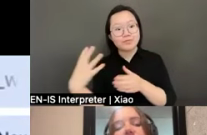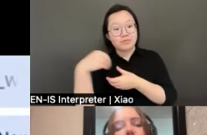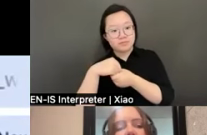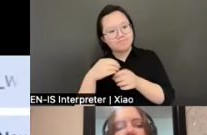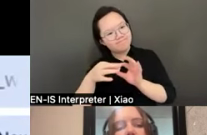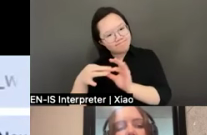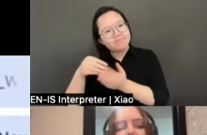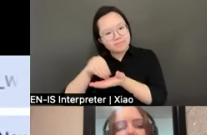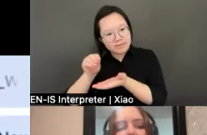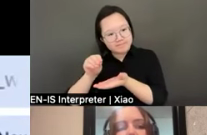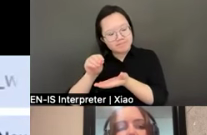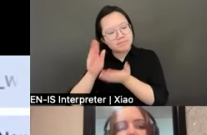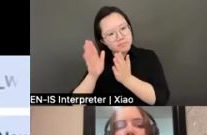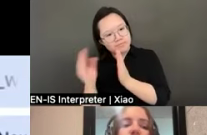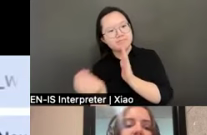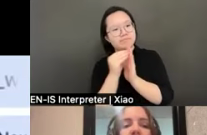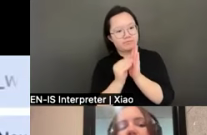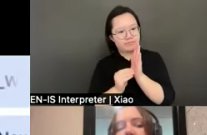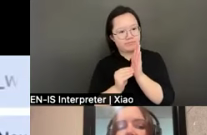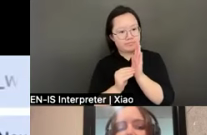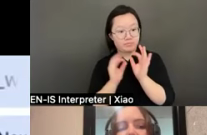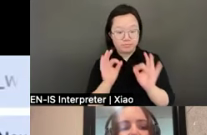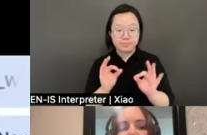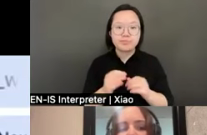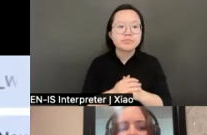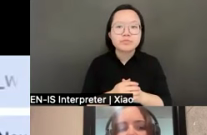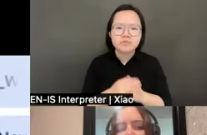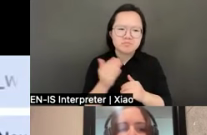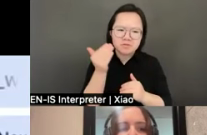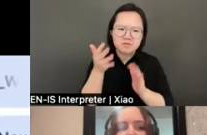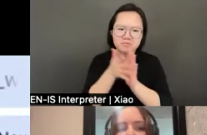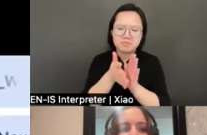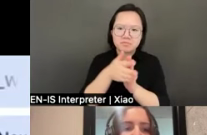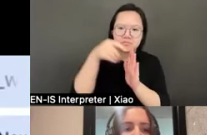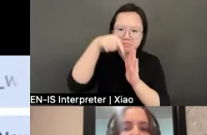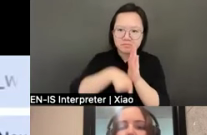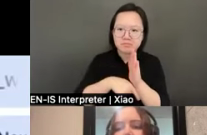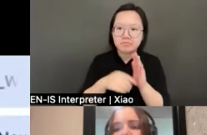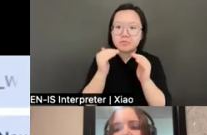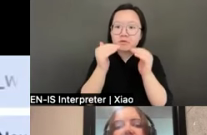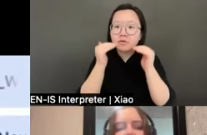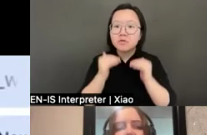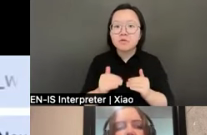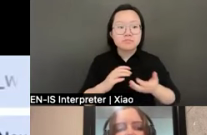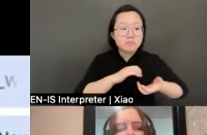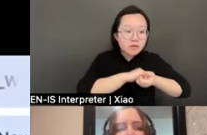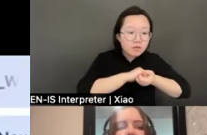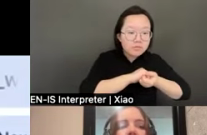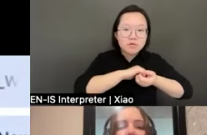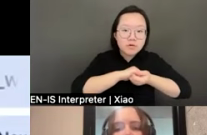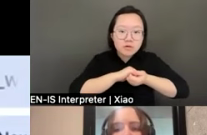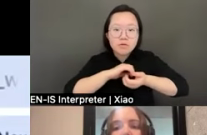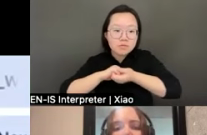you have the same question for, so if you have 1 collaborator, 2 collaborators, or 3 collaborators, since you can